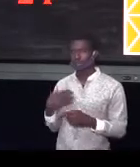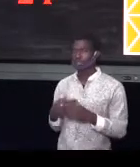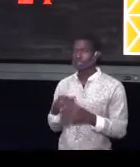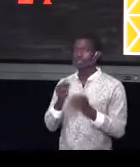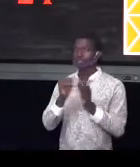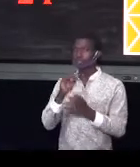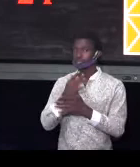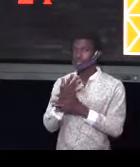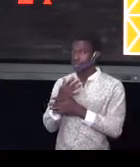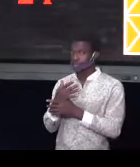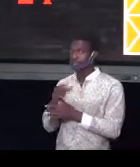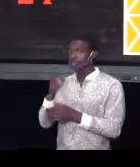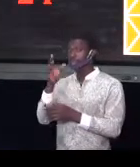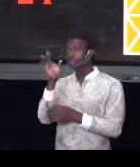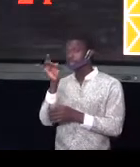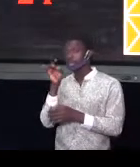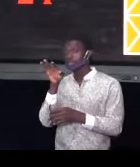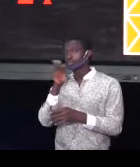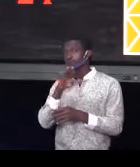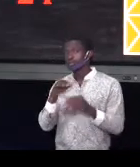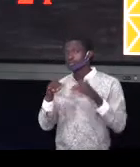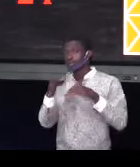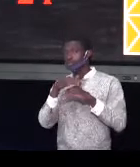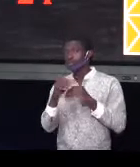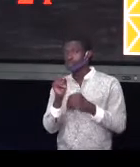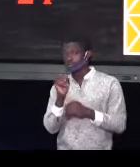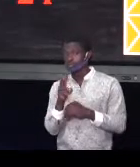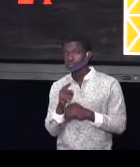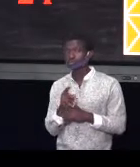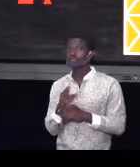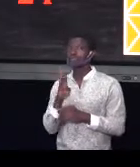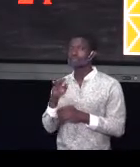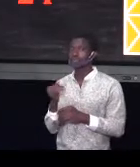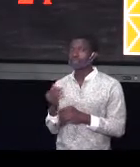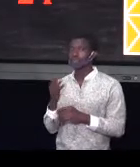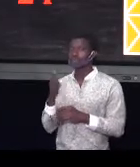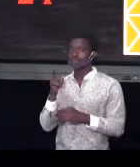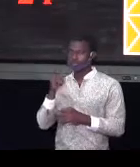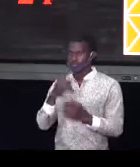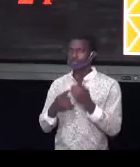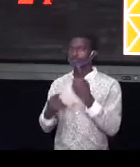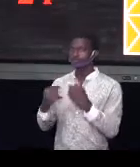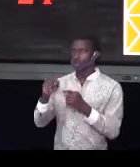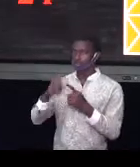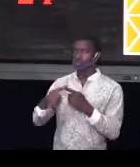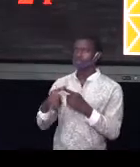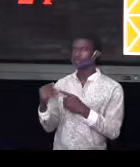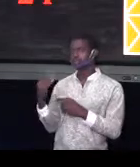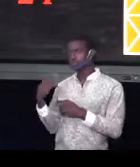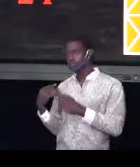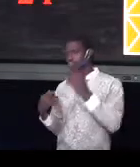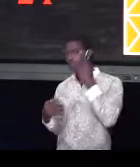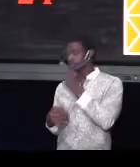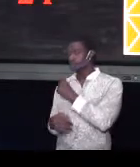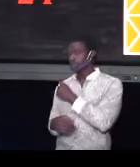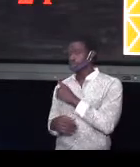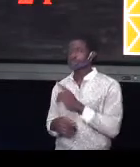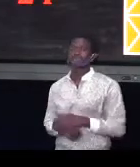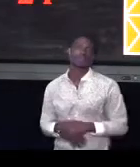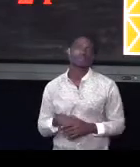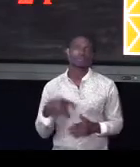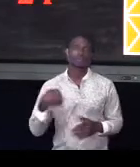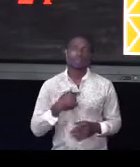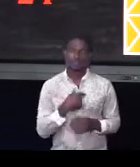by 4, 4 goes here 2, 4 goes here 3. I will come back to 2 over 3. So all these other ones are just the same thing as this, except that we